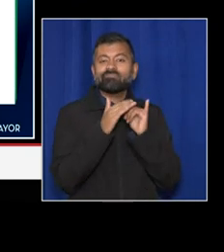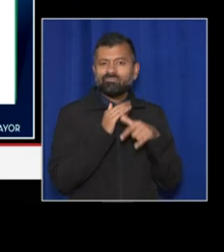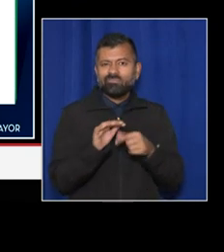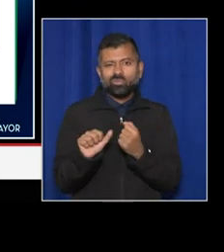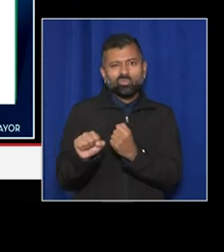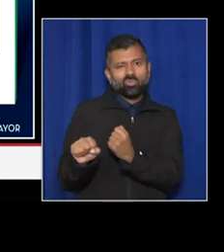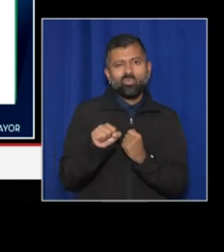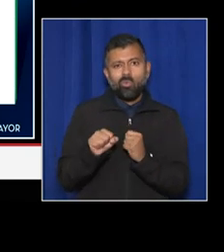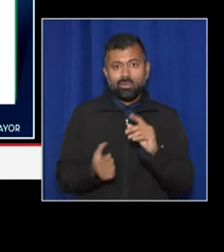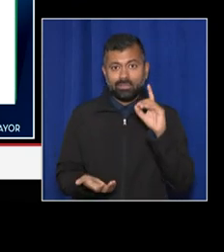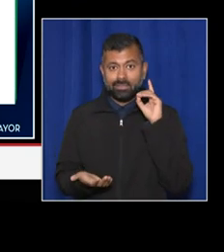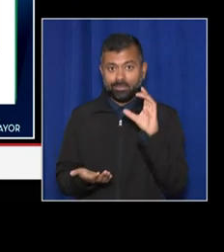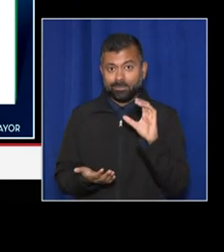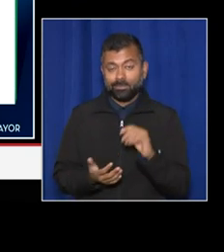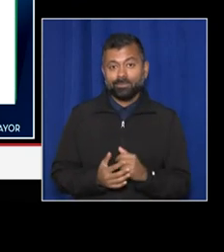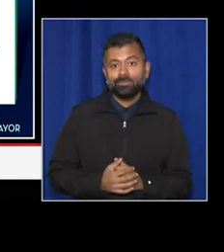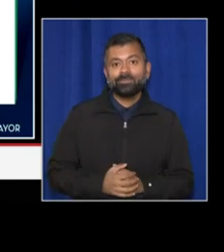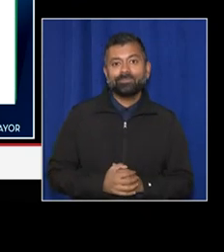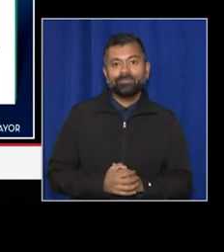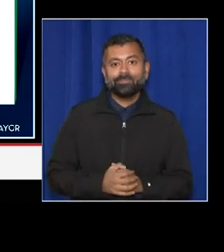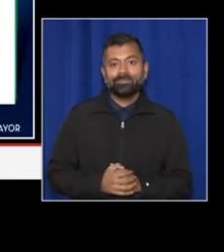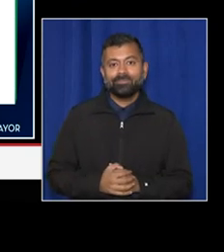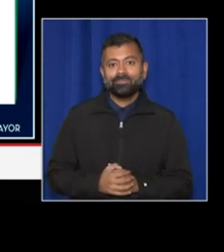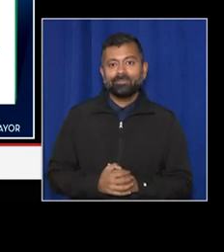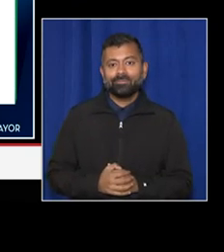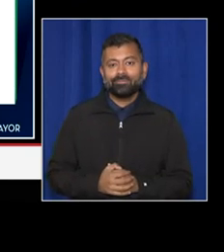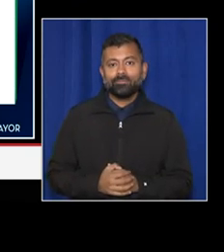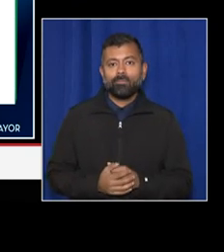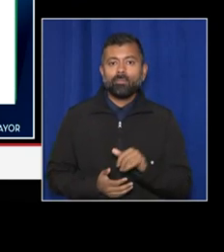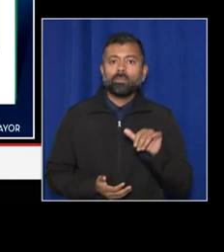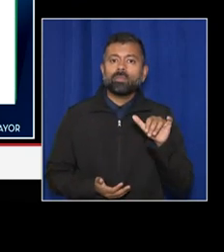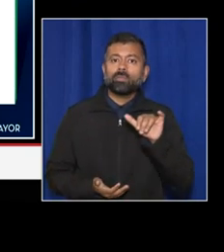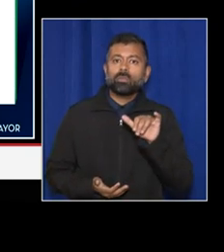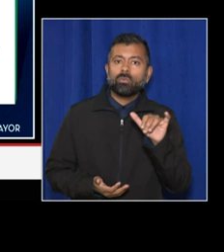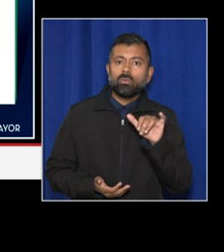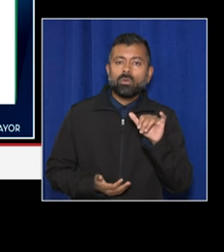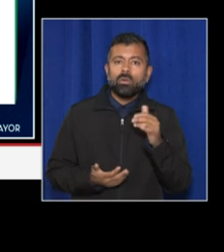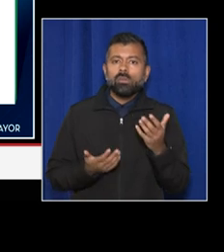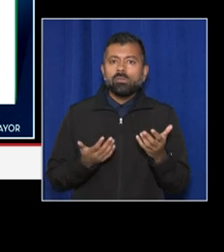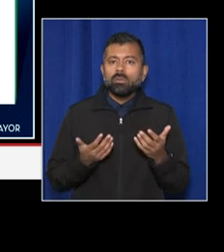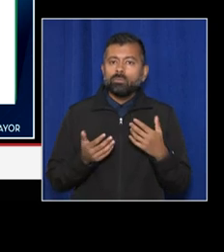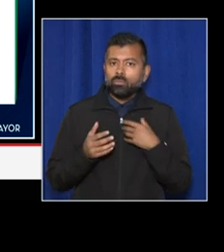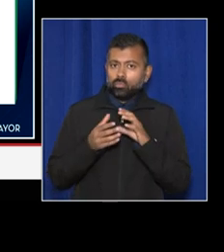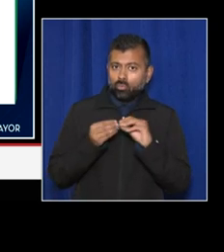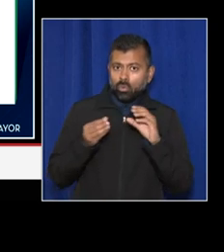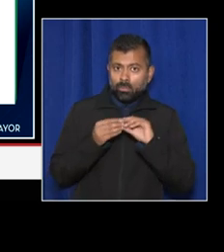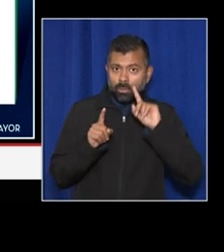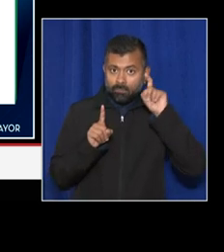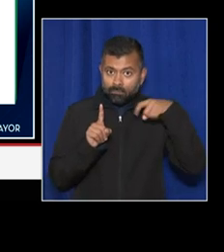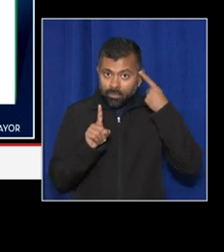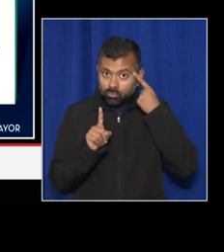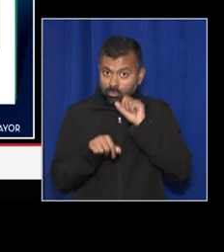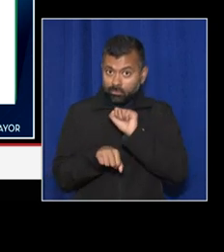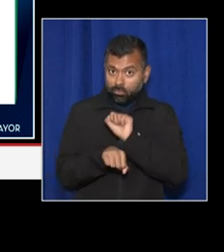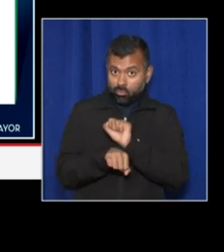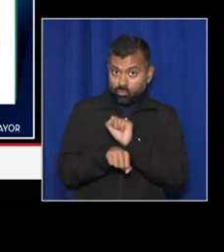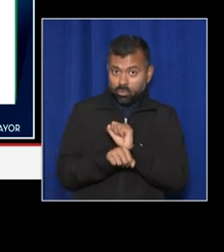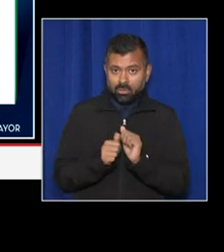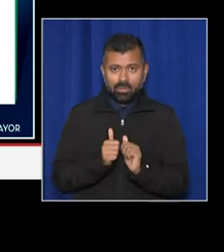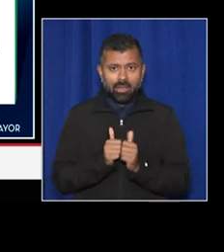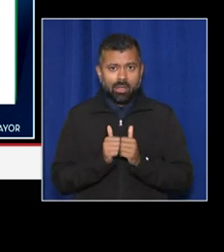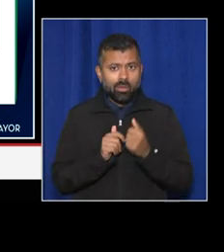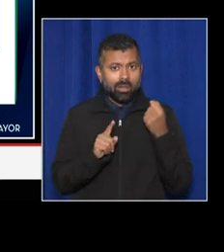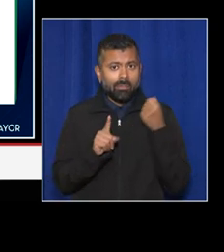talk about kind of where we sit in this federal job cuts discussion. And